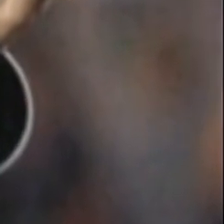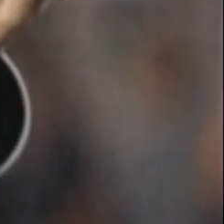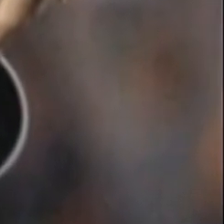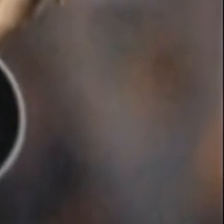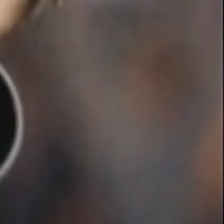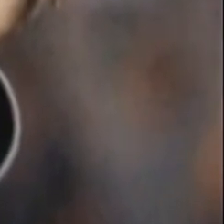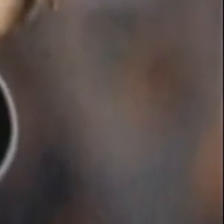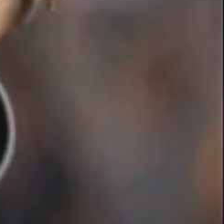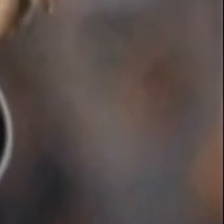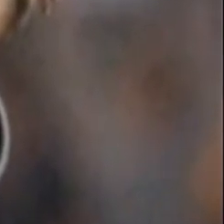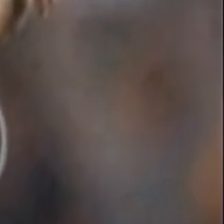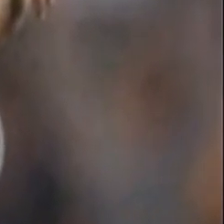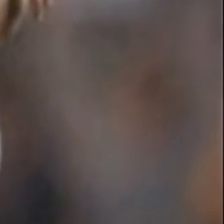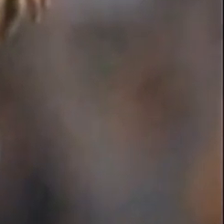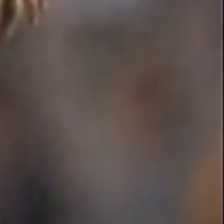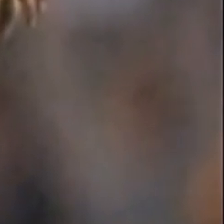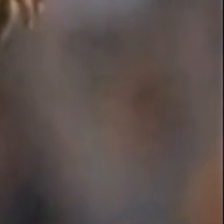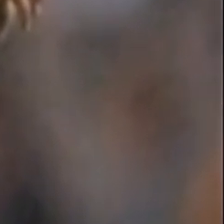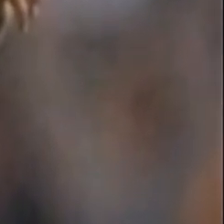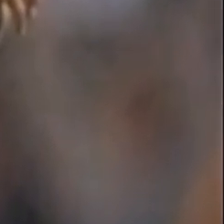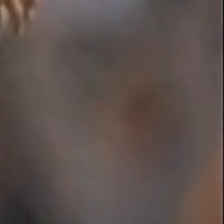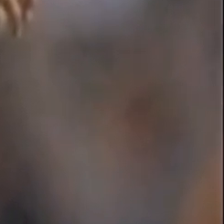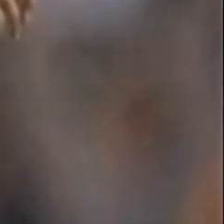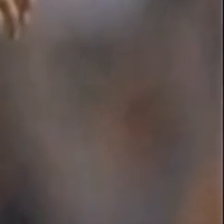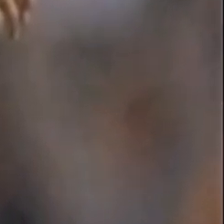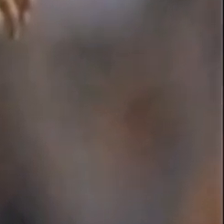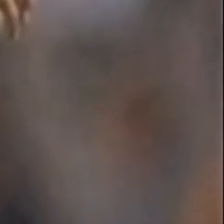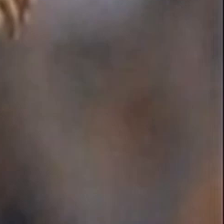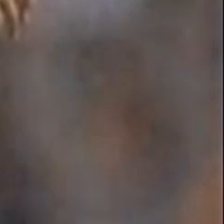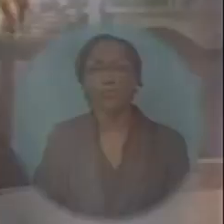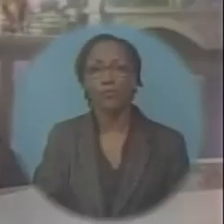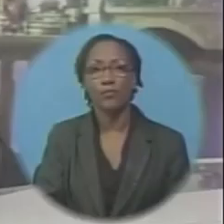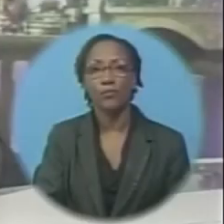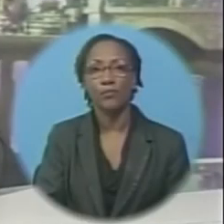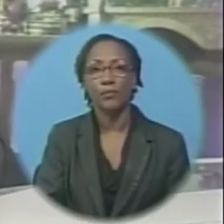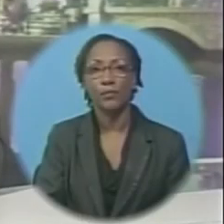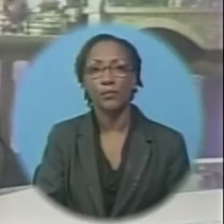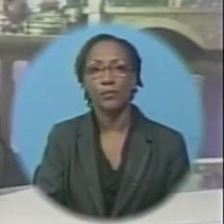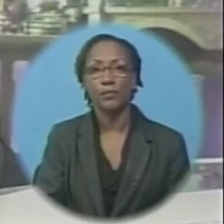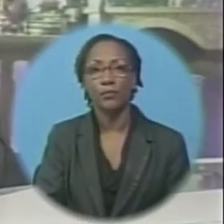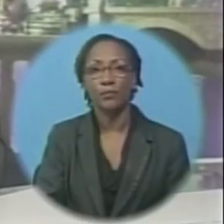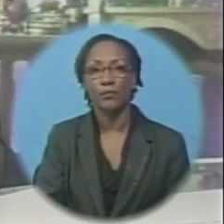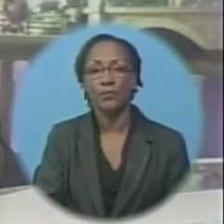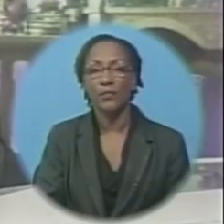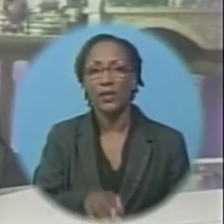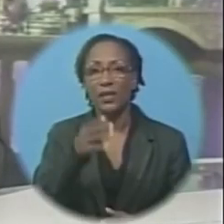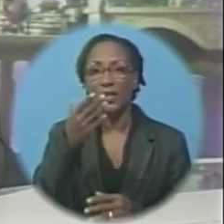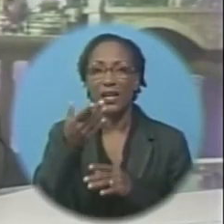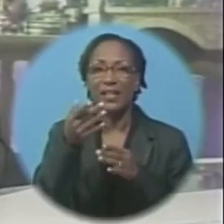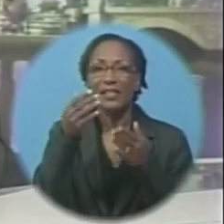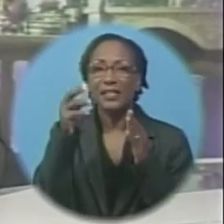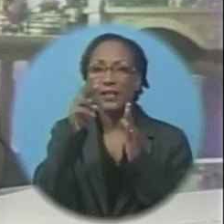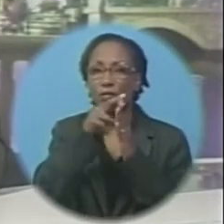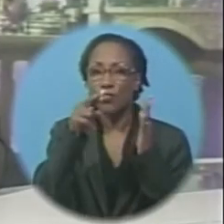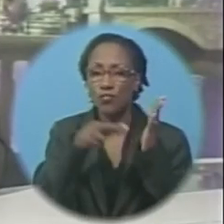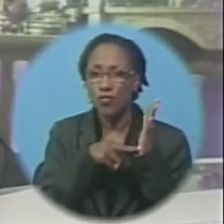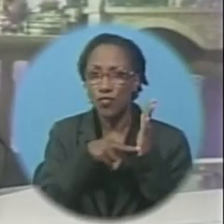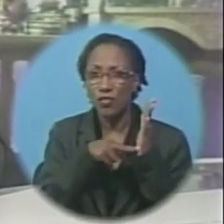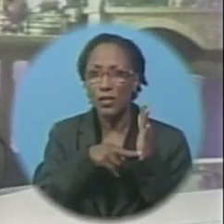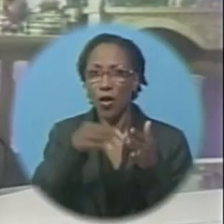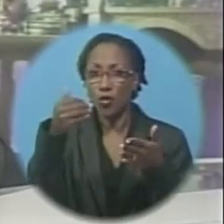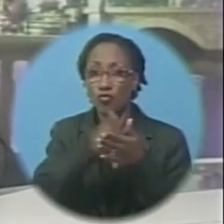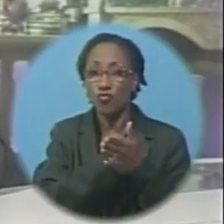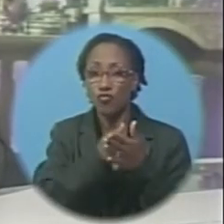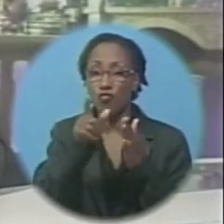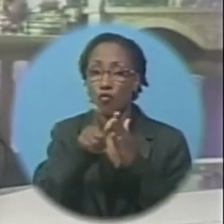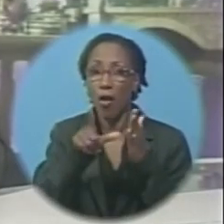assaulting another player, umpire, official or spectator, or any other act of violence on the field of play. Now, these are according to the